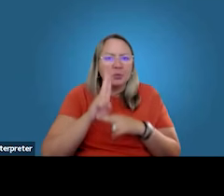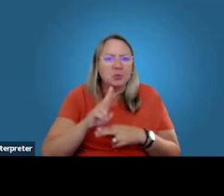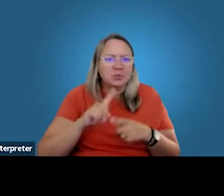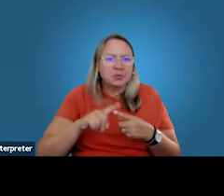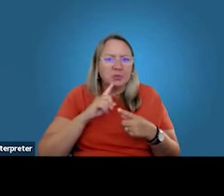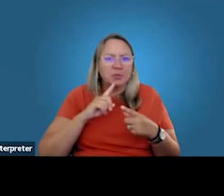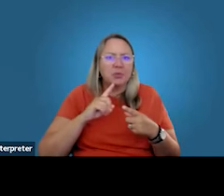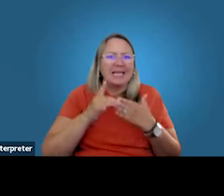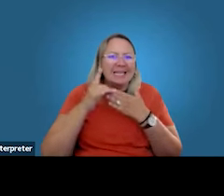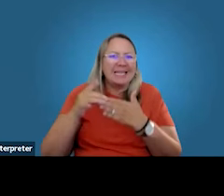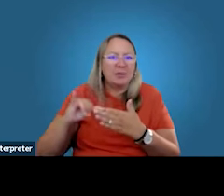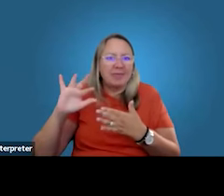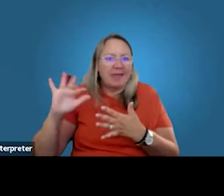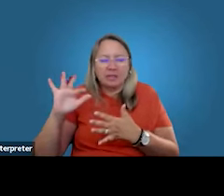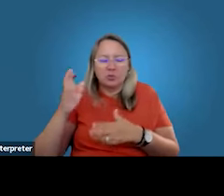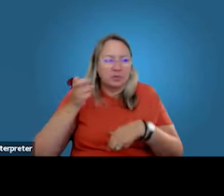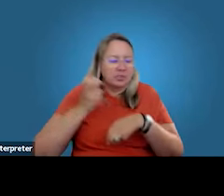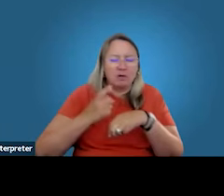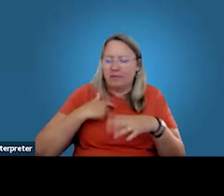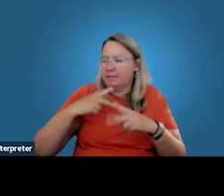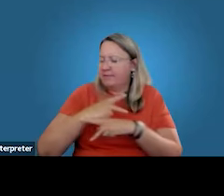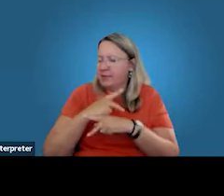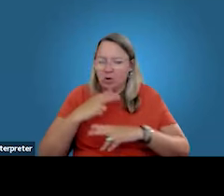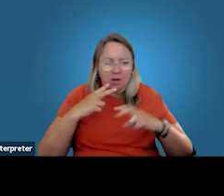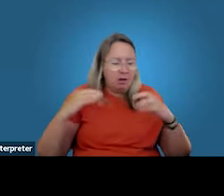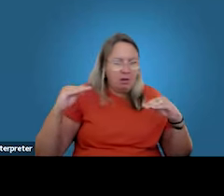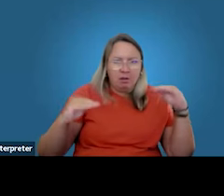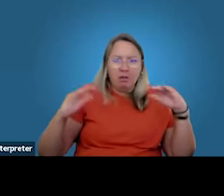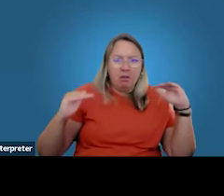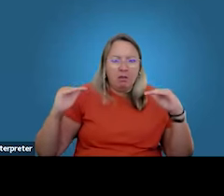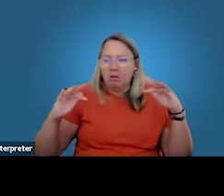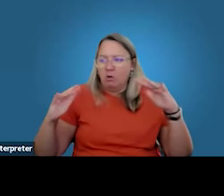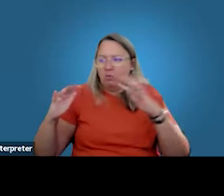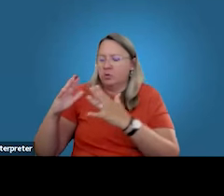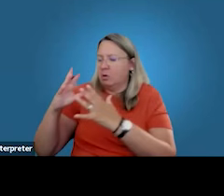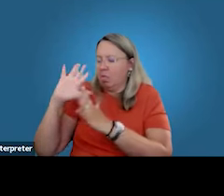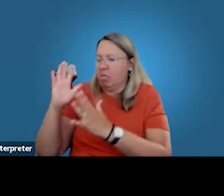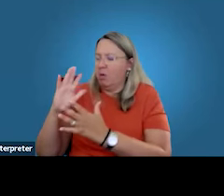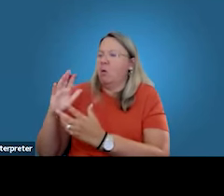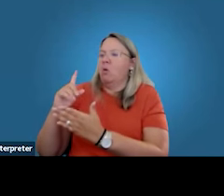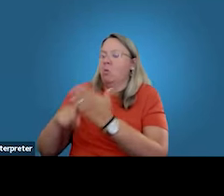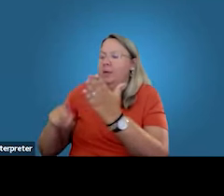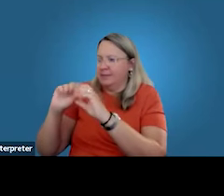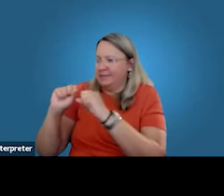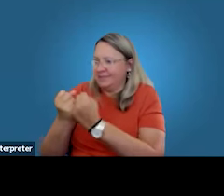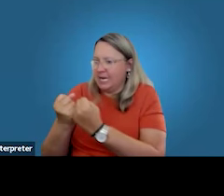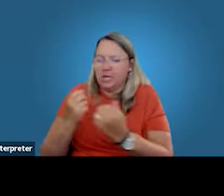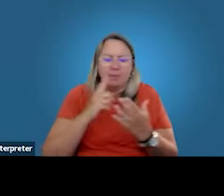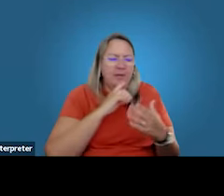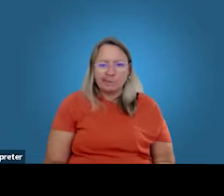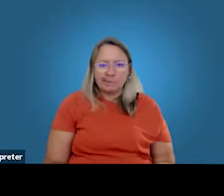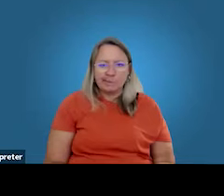leading with that. So it's quite a journey for them. But it was a real shift. They managed to get a really big media partnership as a result of making that kind of